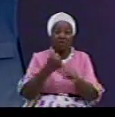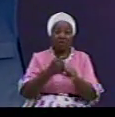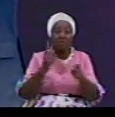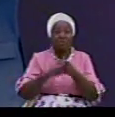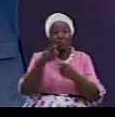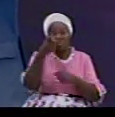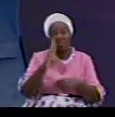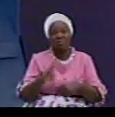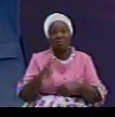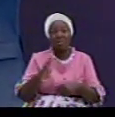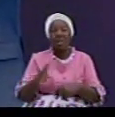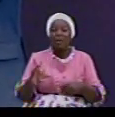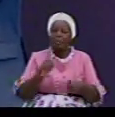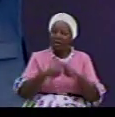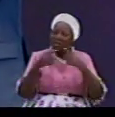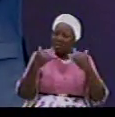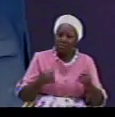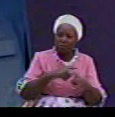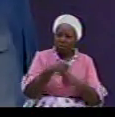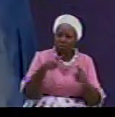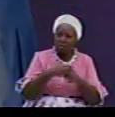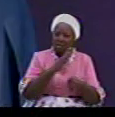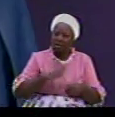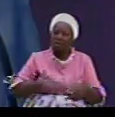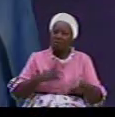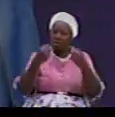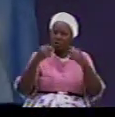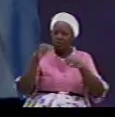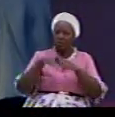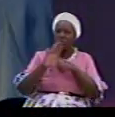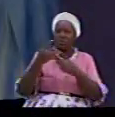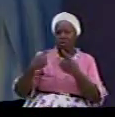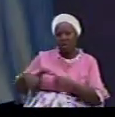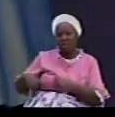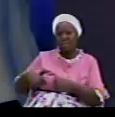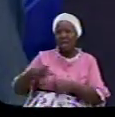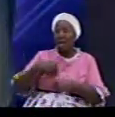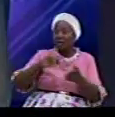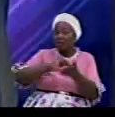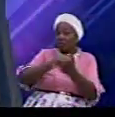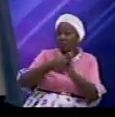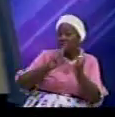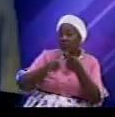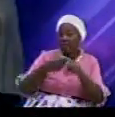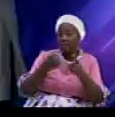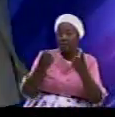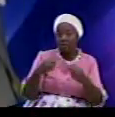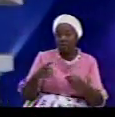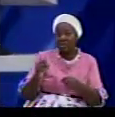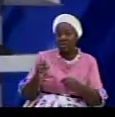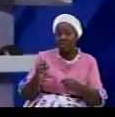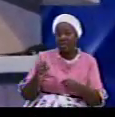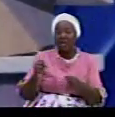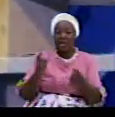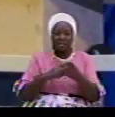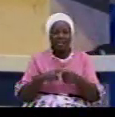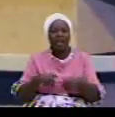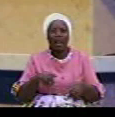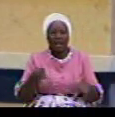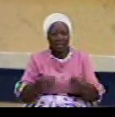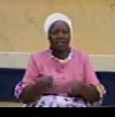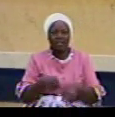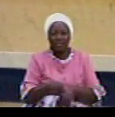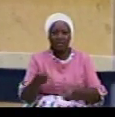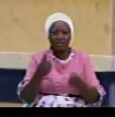Christ comes in your heart, and those partners come, as they are coming, you